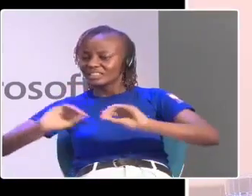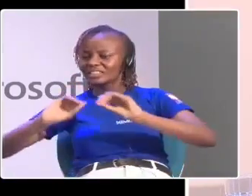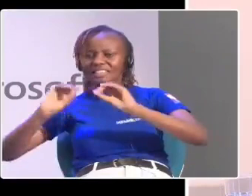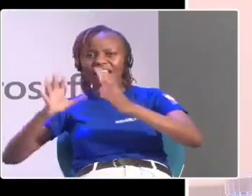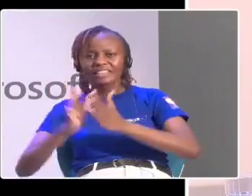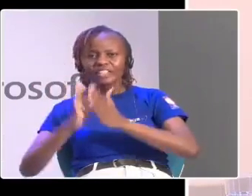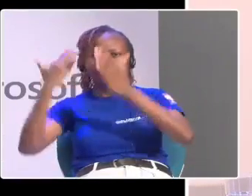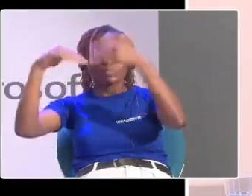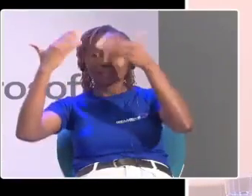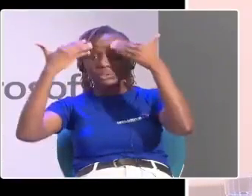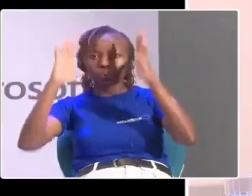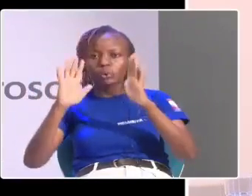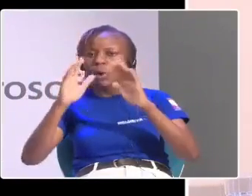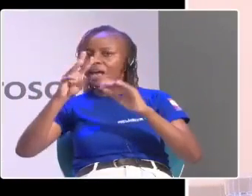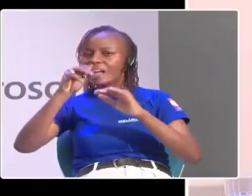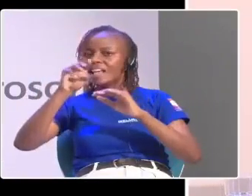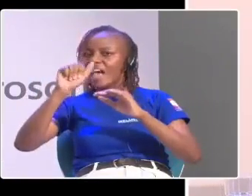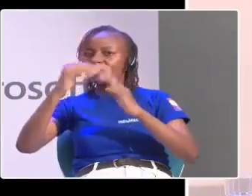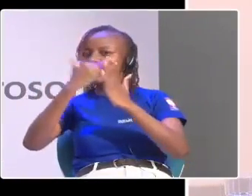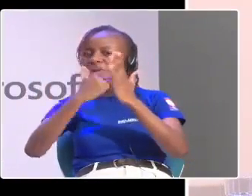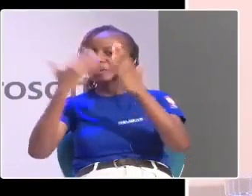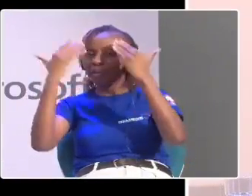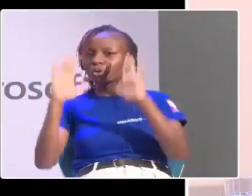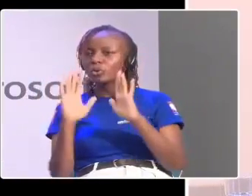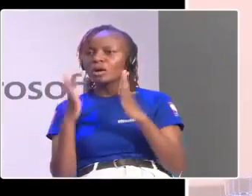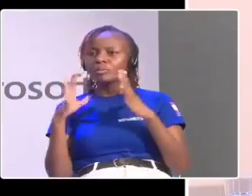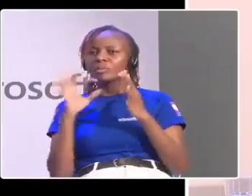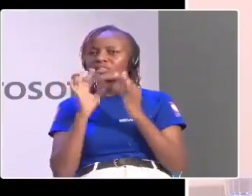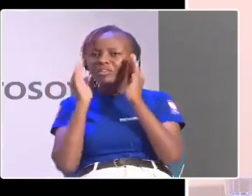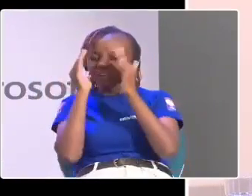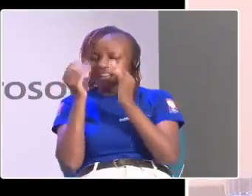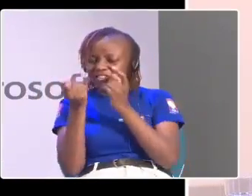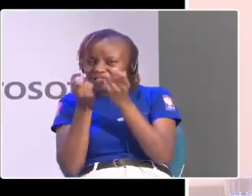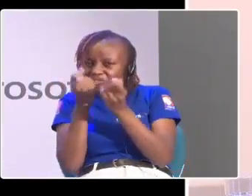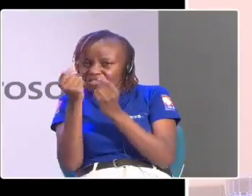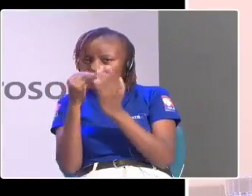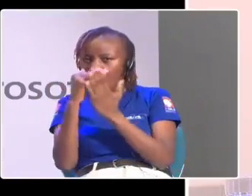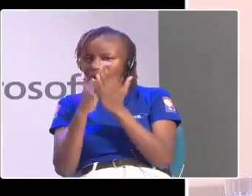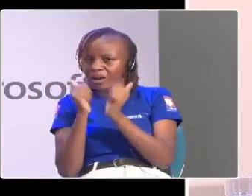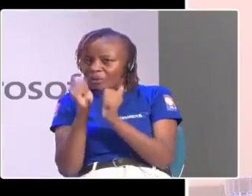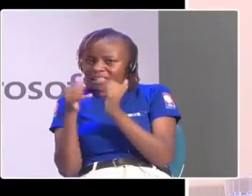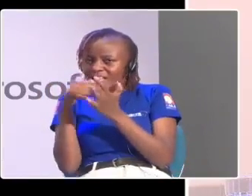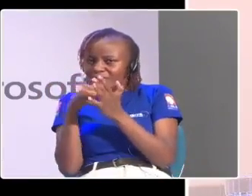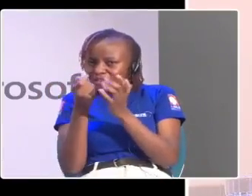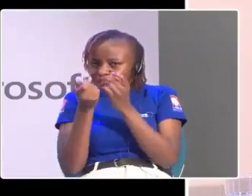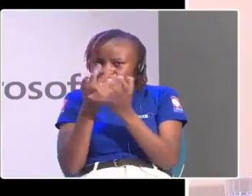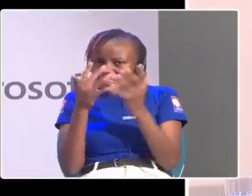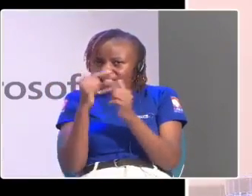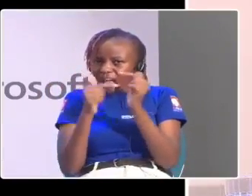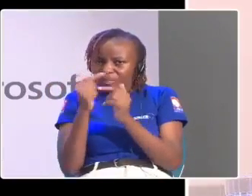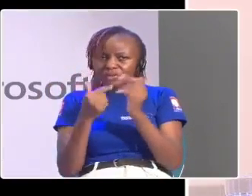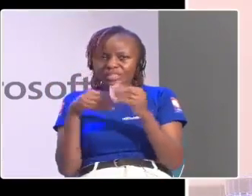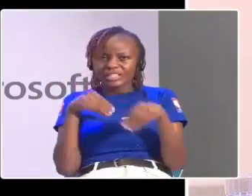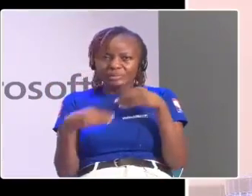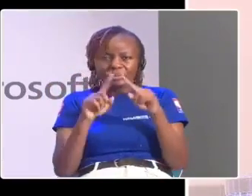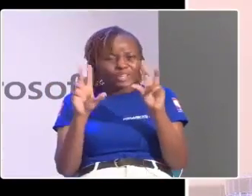higher education, in master's programs. There, some people specialize. Maybe a few programs have this embedded. But we're seeing that this is